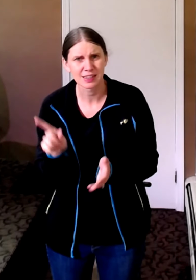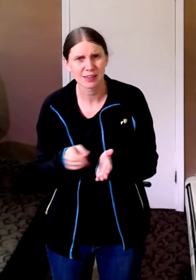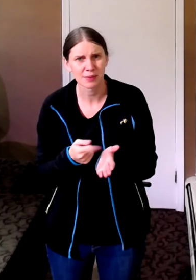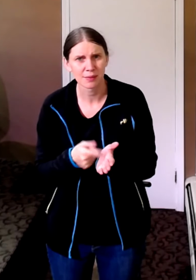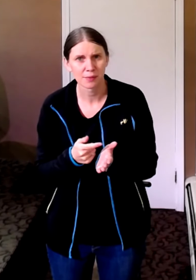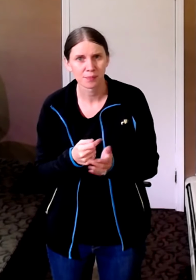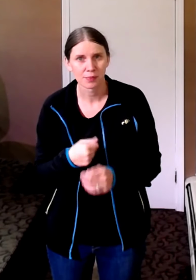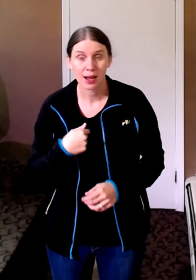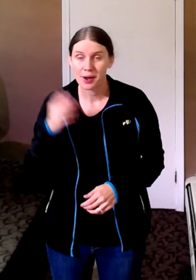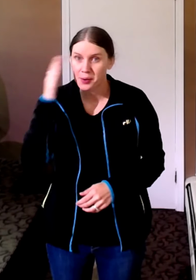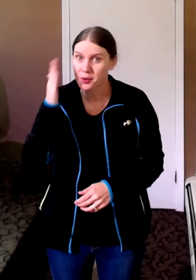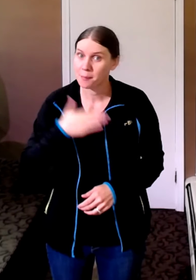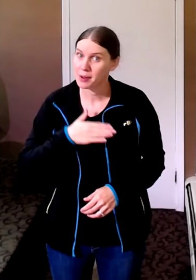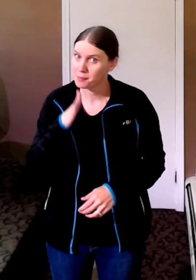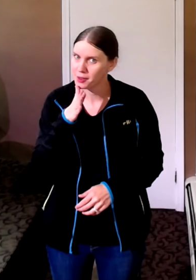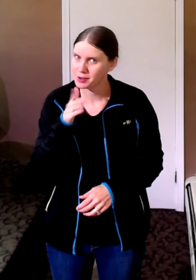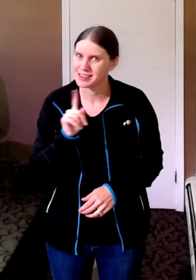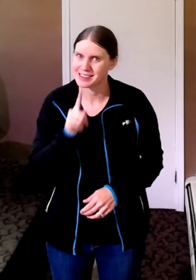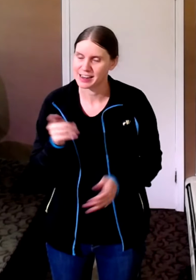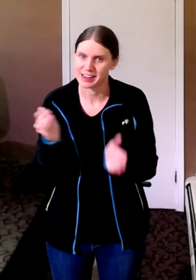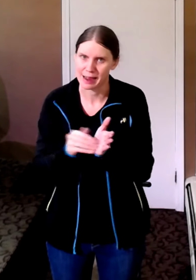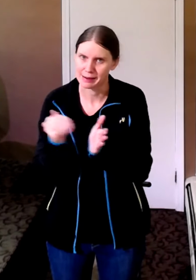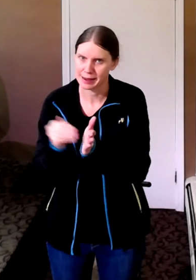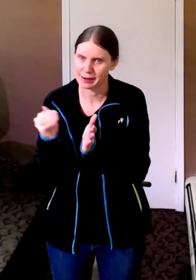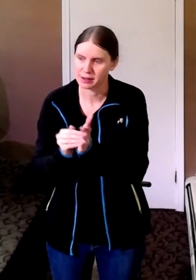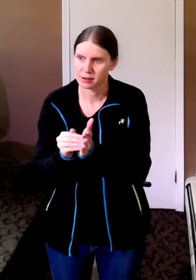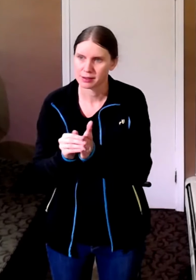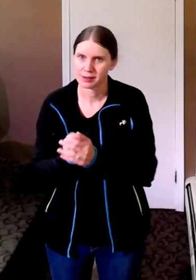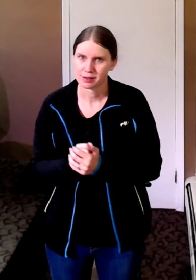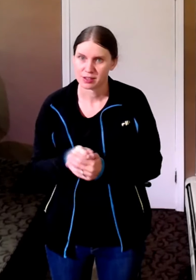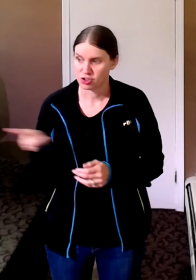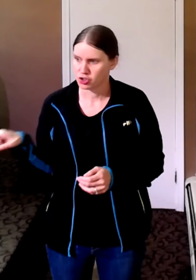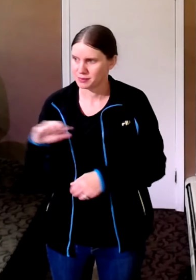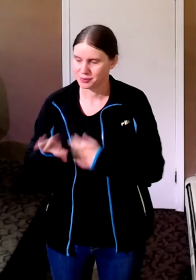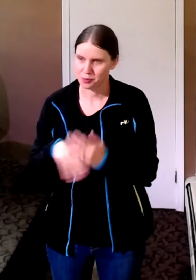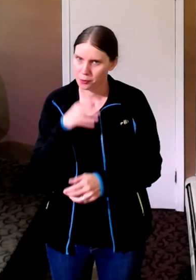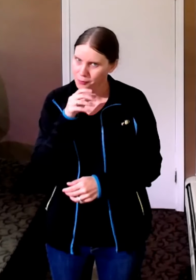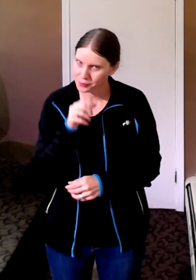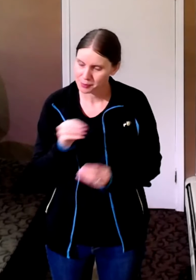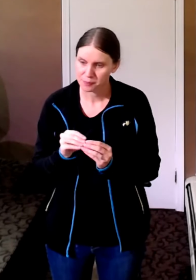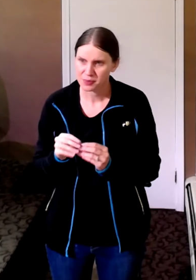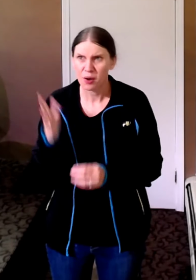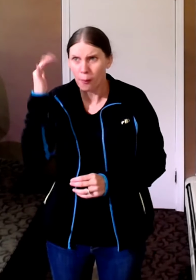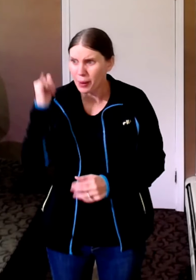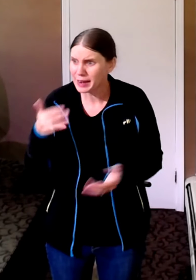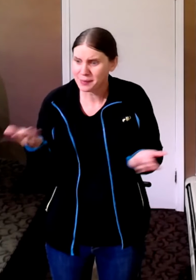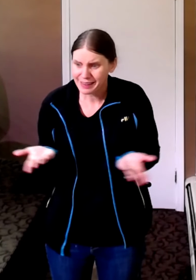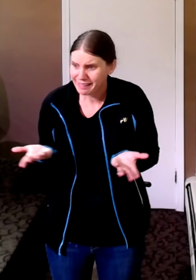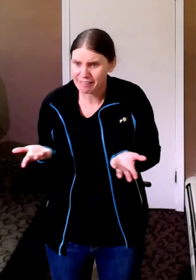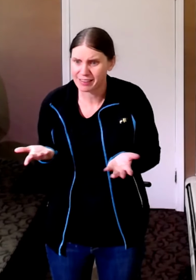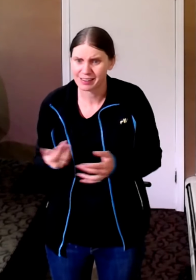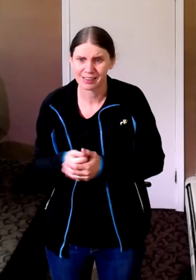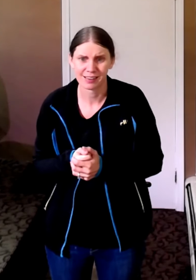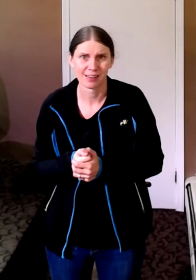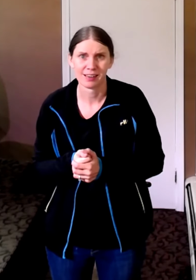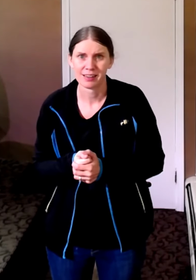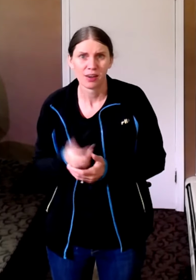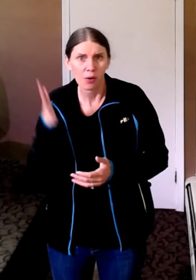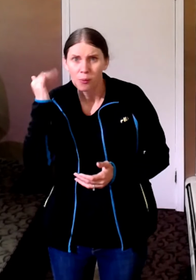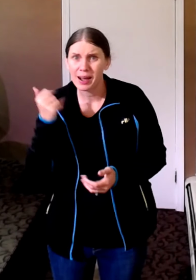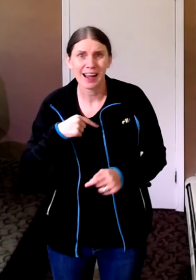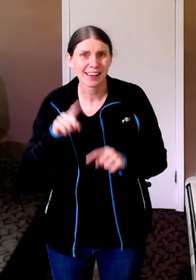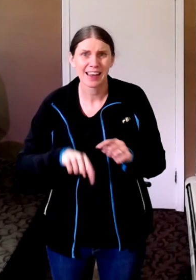You know, I know my mother, she has said so many times as she's gotten older, why am I still here?